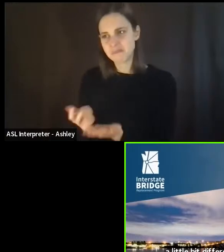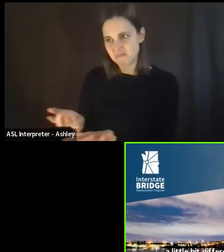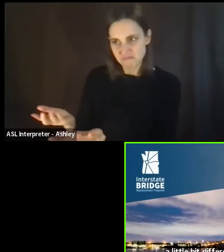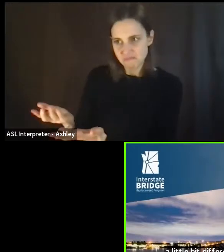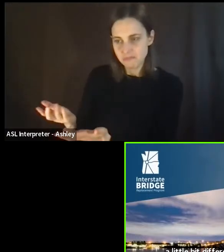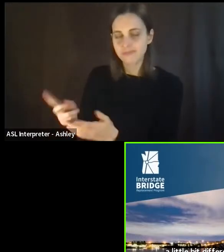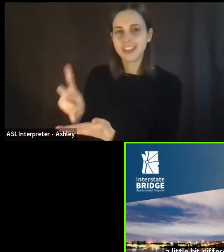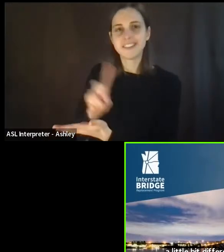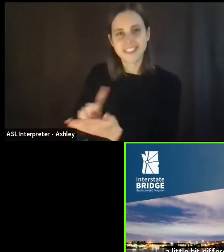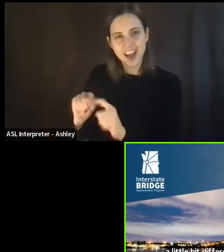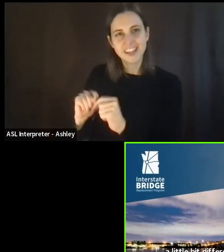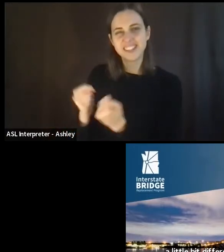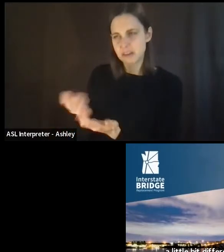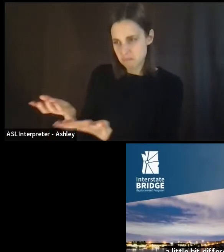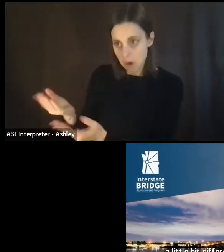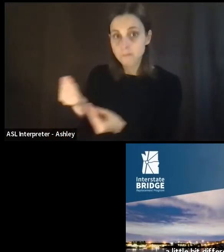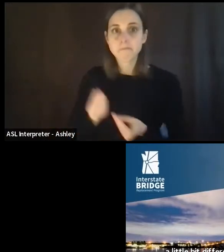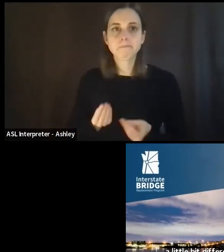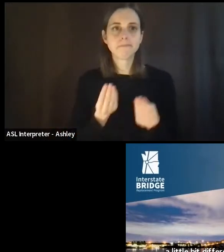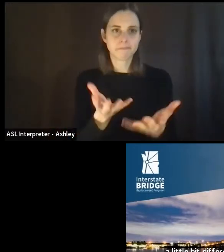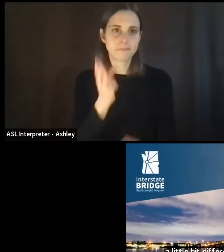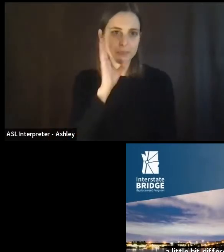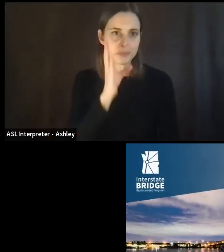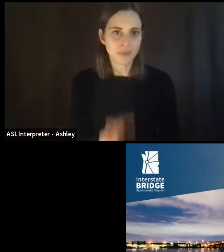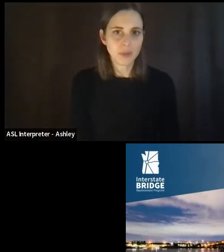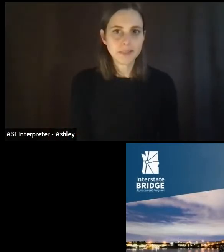Okay. Thank you.